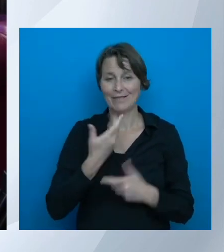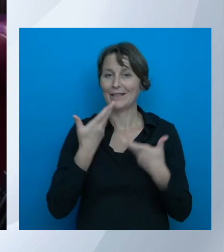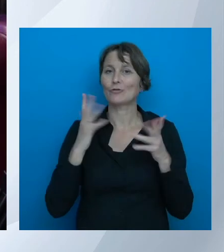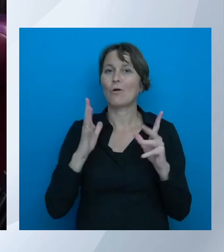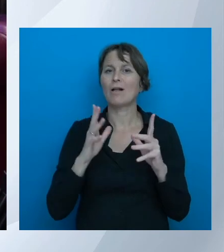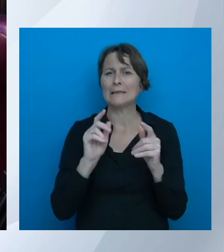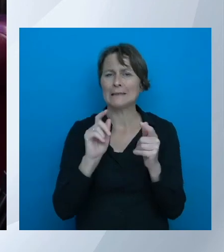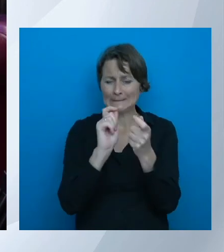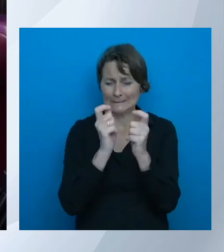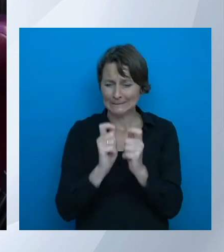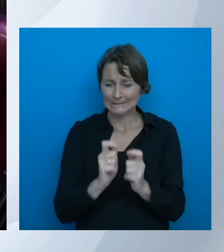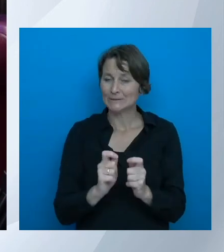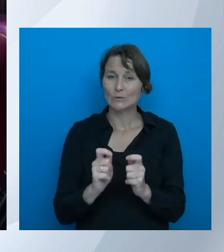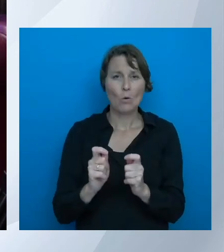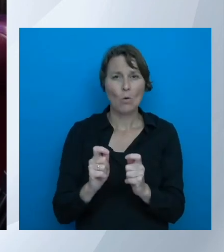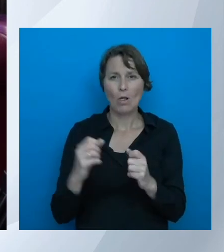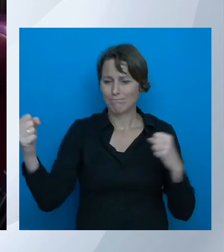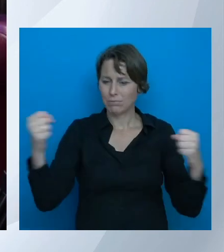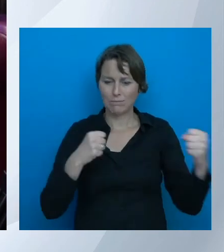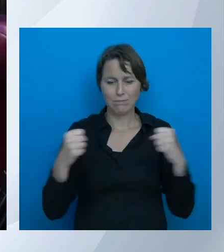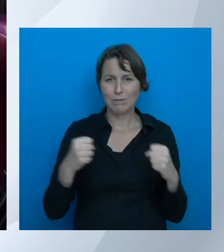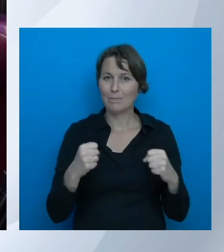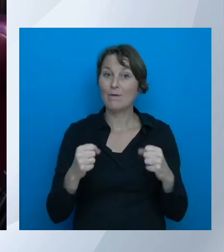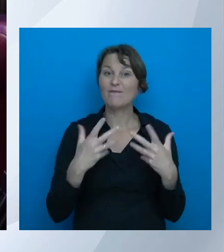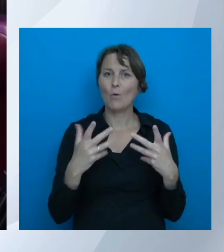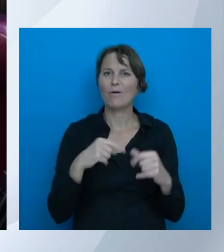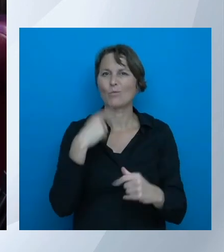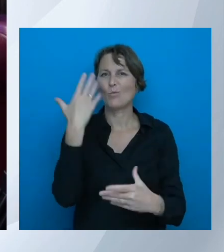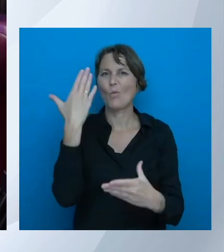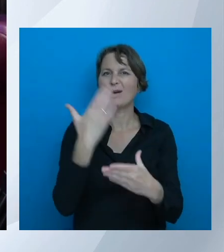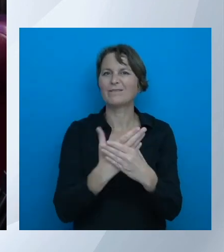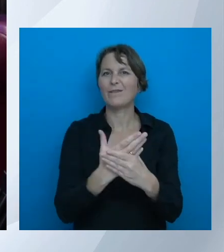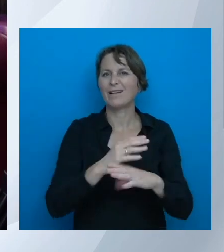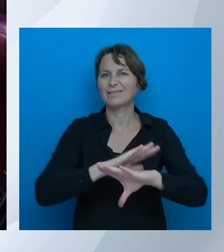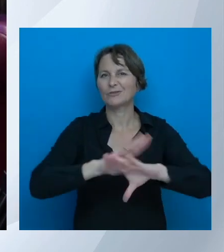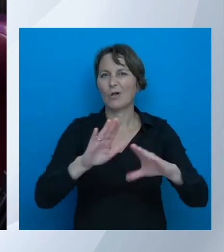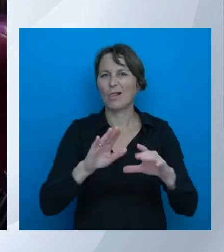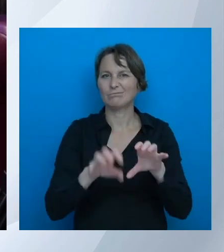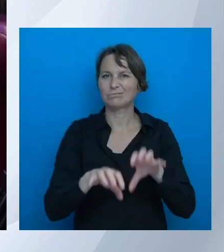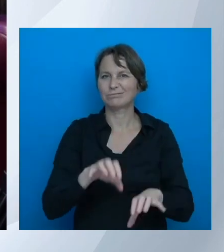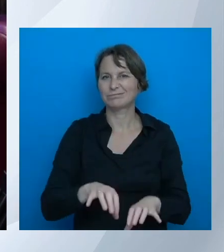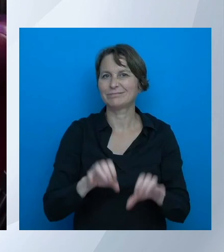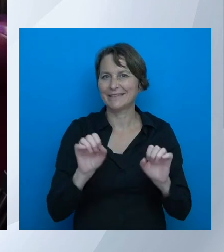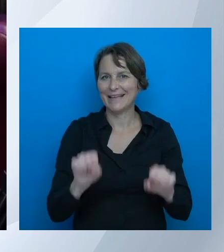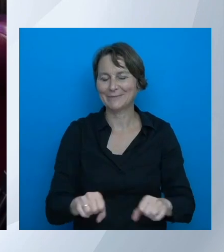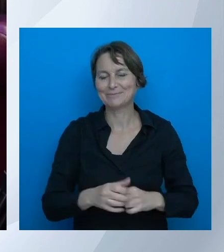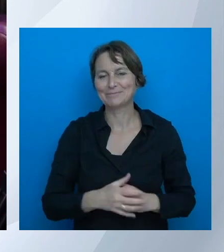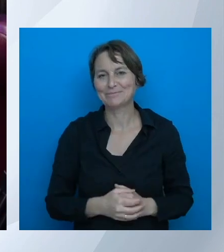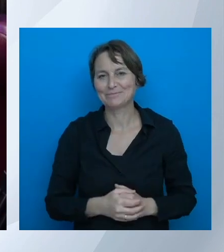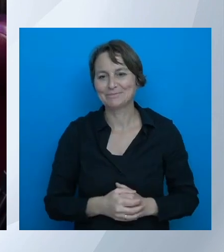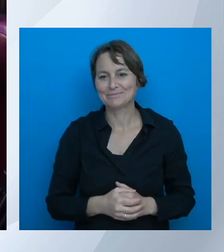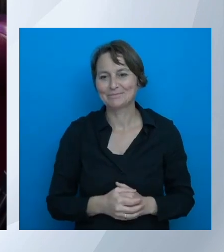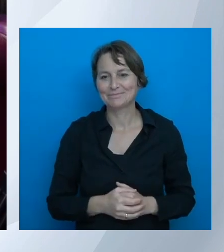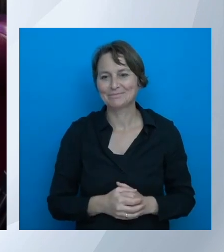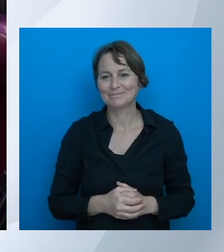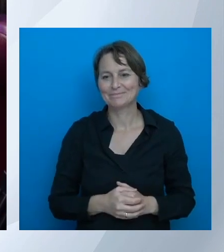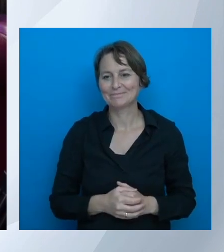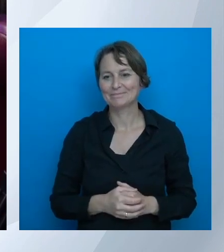get just for YAML files. Yes. Okay, good answer. Don't mention YAML.